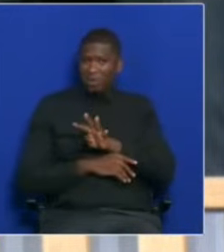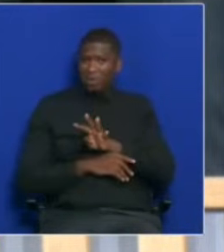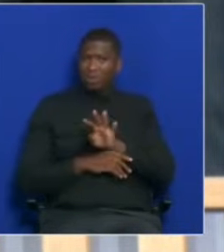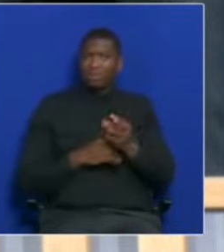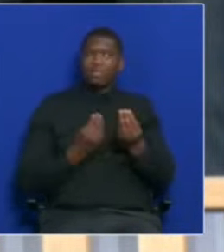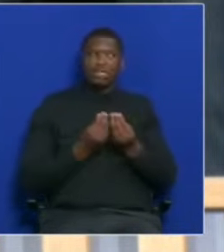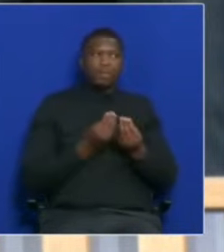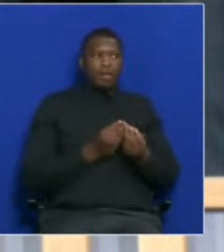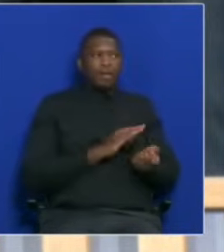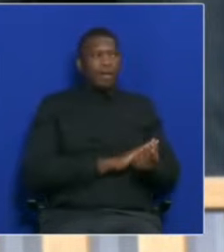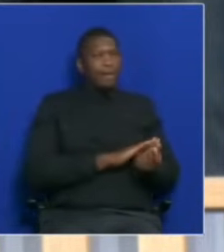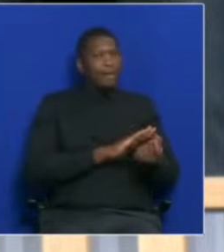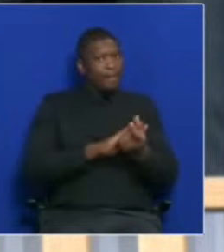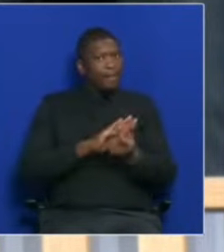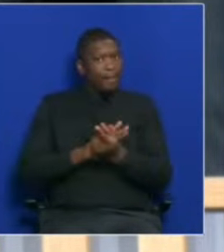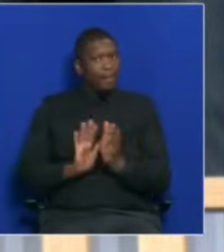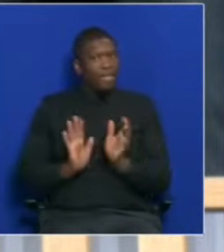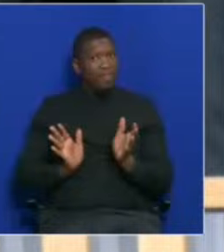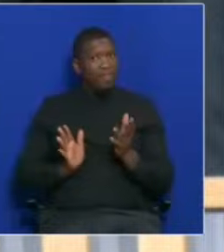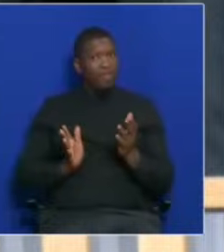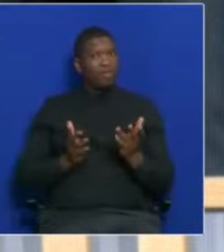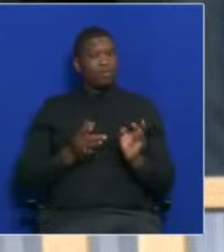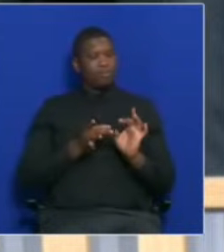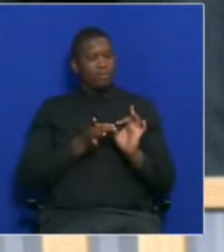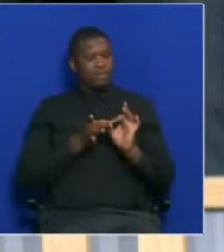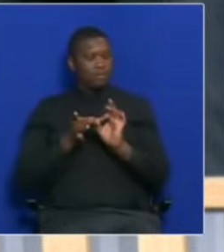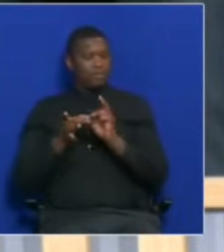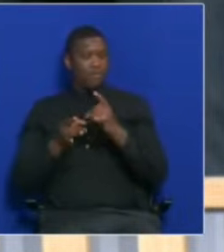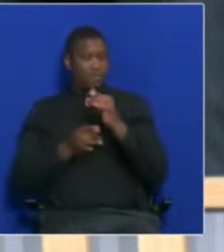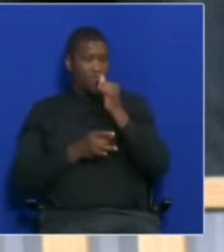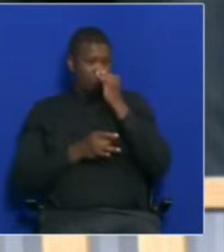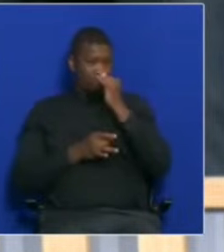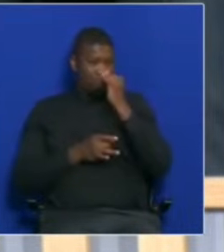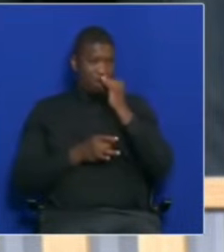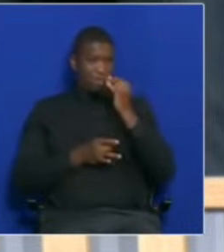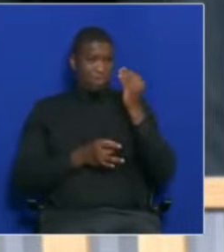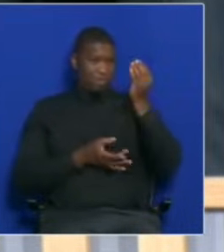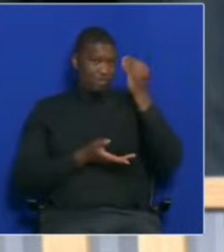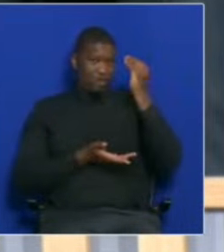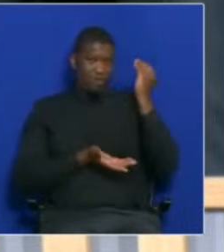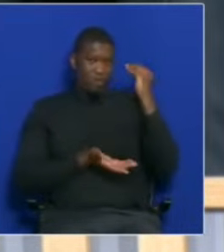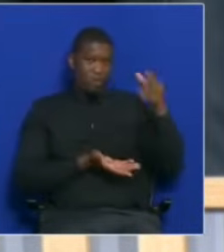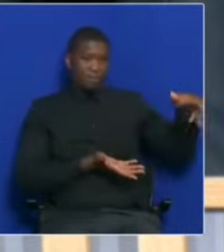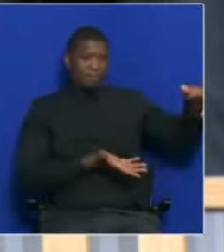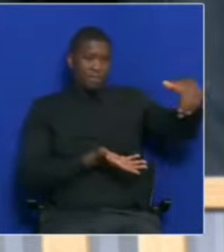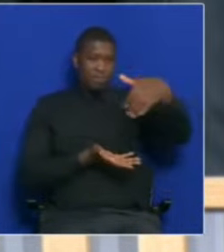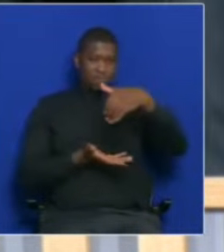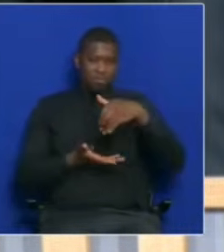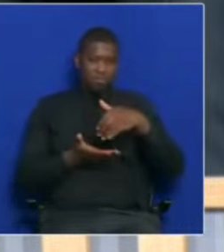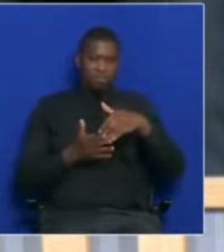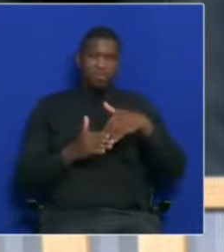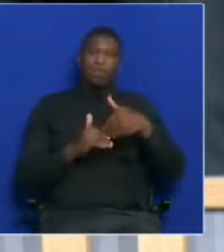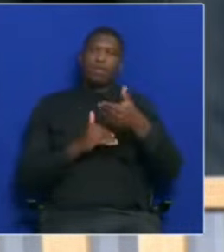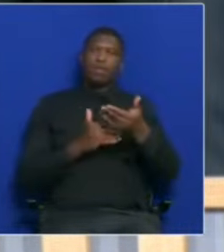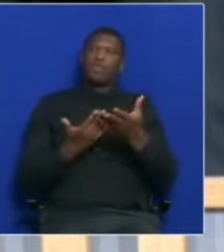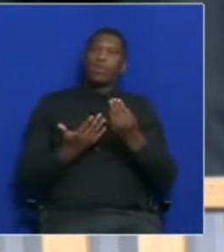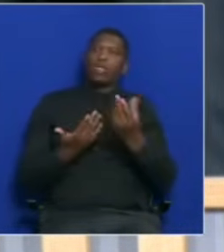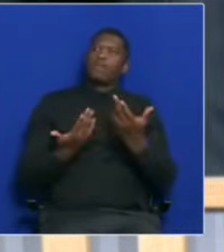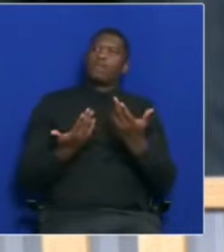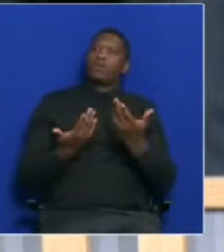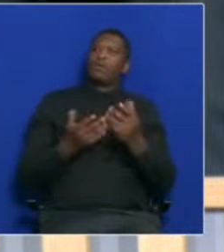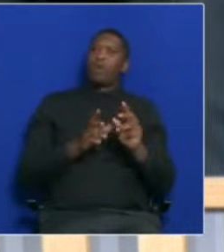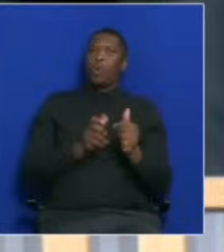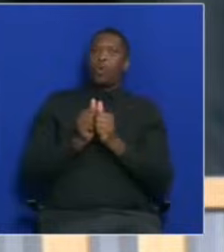done relating to crime intelligence, and then you have a junior, I call him a junior, only to say he's